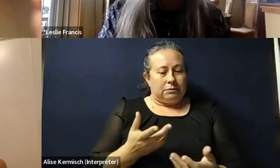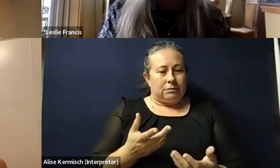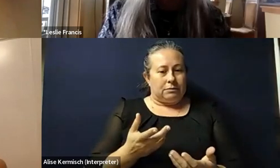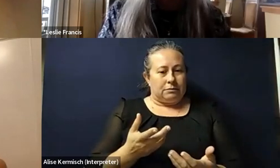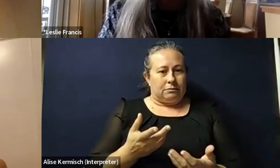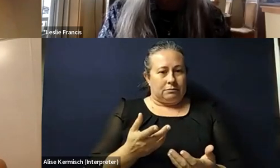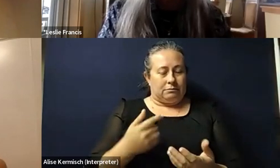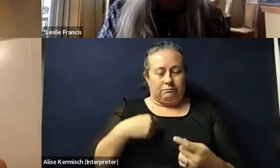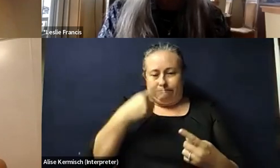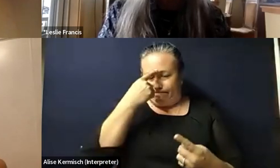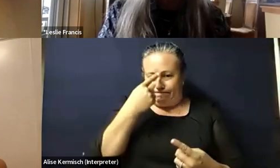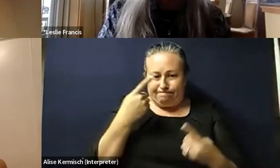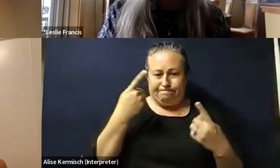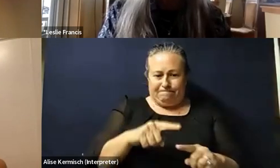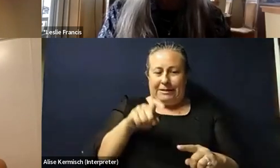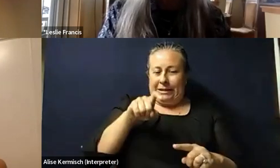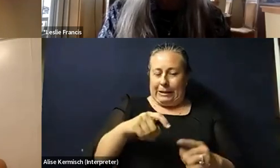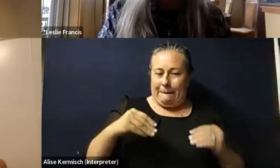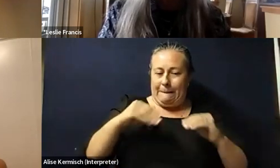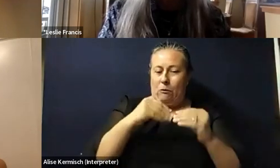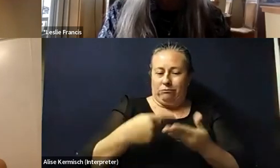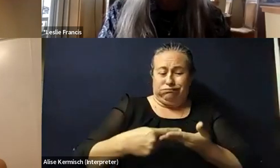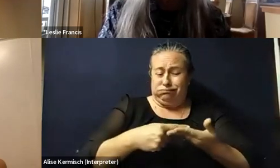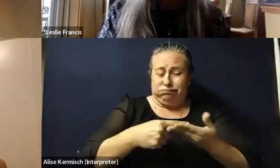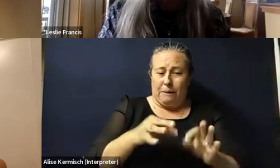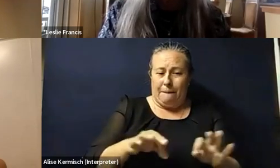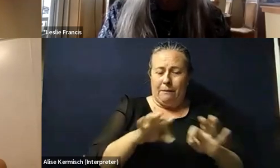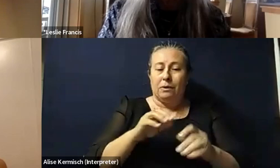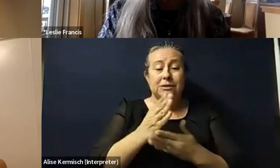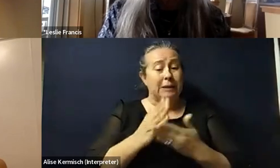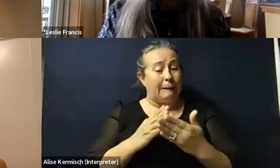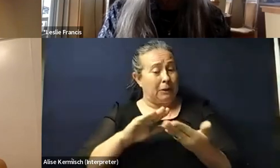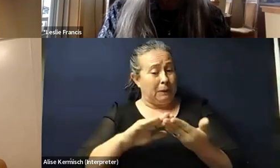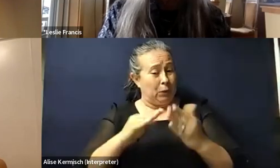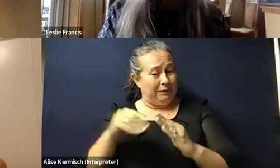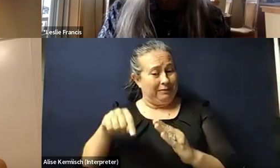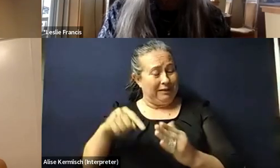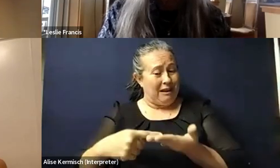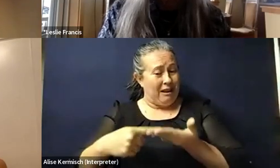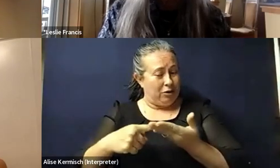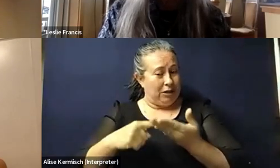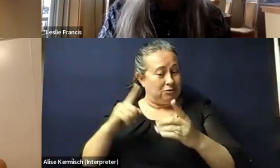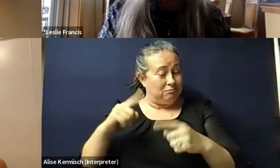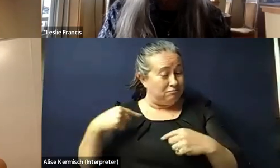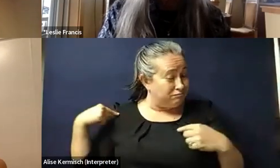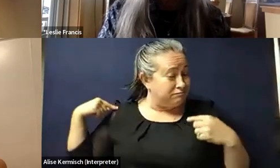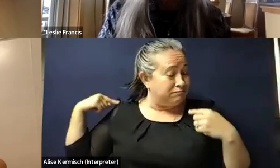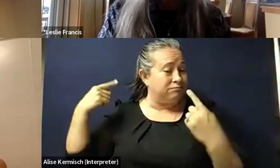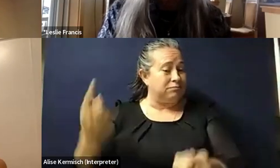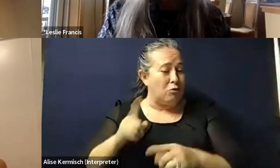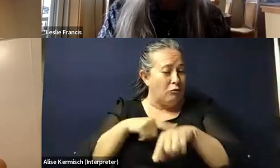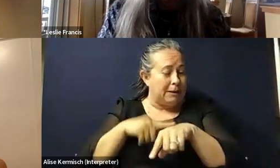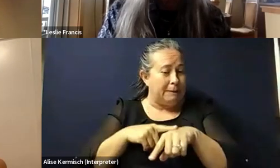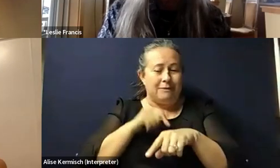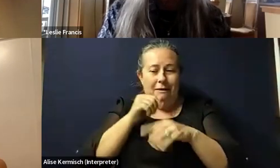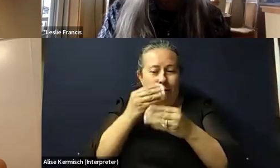I absolutely agree, sort of more dialogue and conversation is important. But in some of these communities, these conversations have been playing out for a long time, and right. They're not sort of